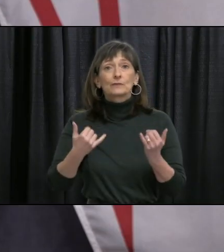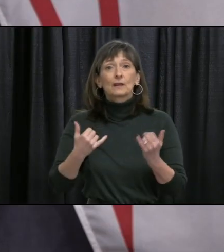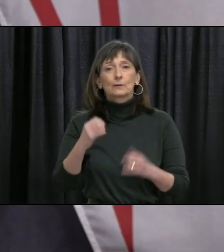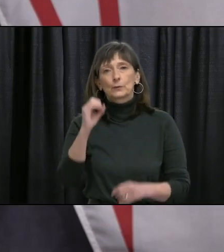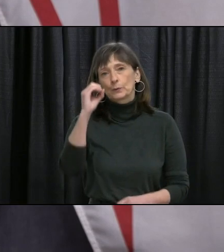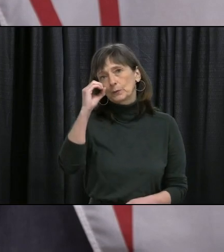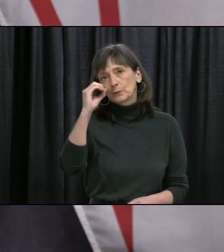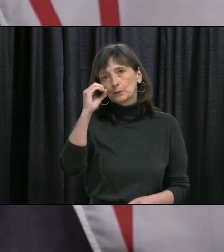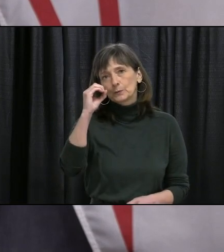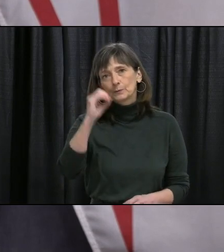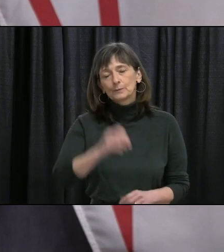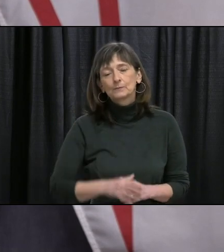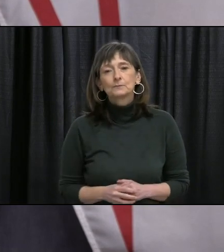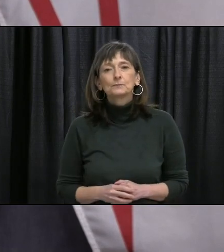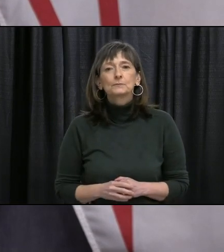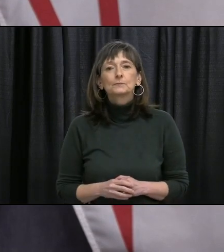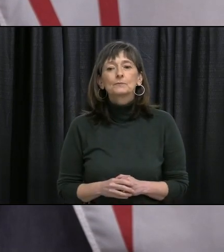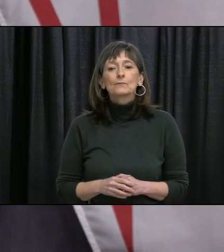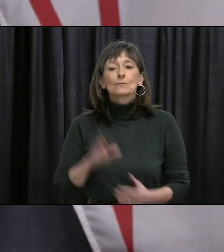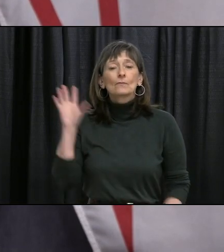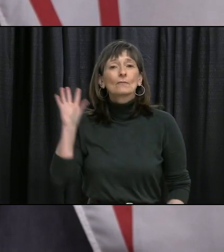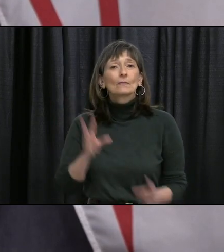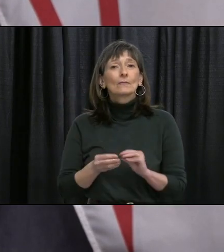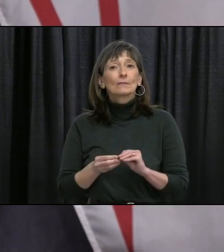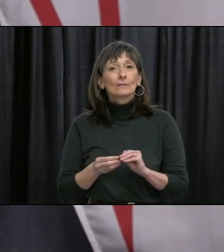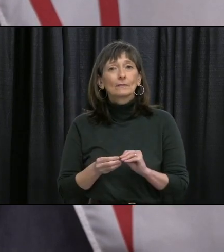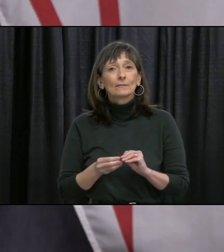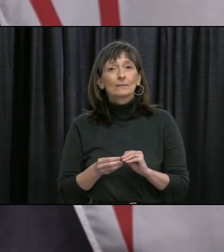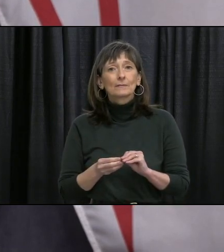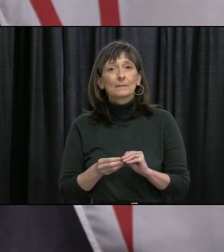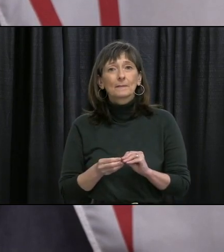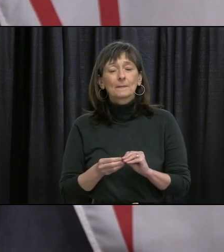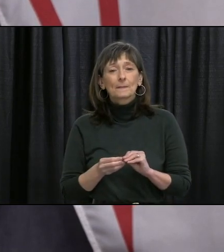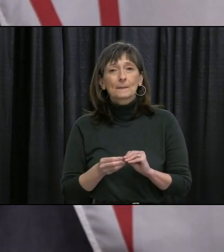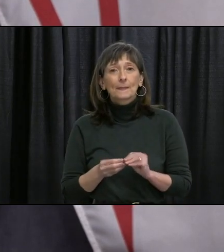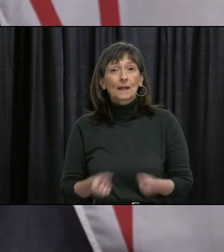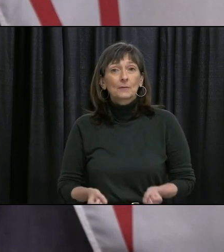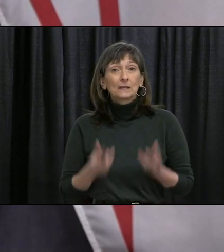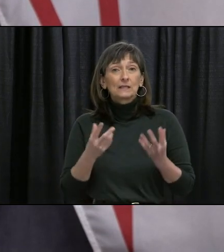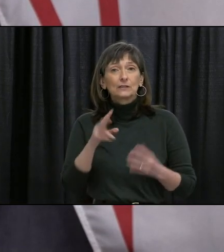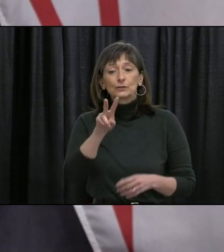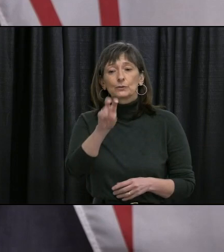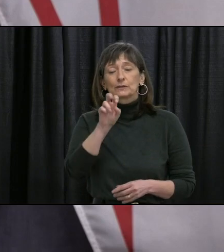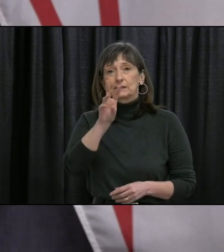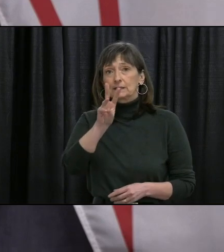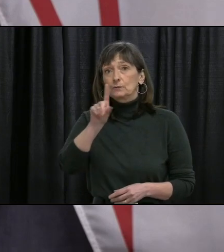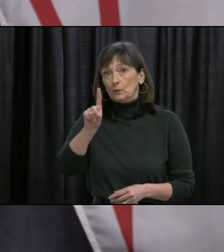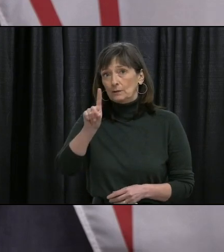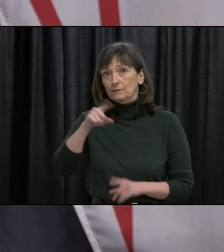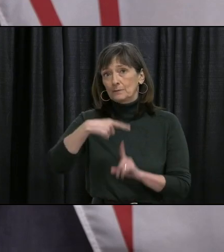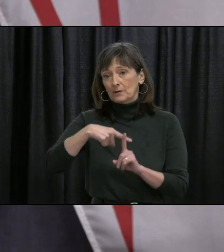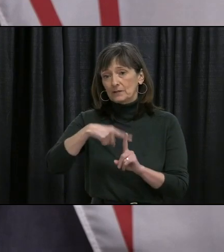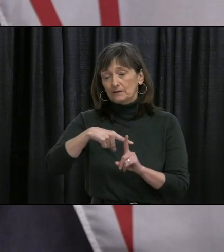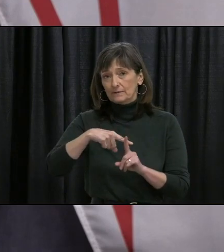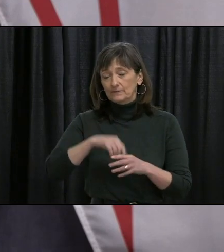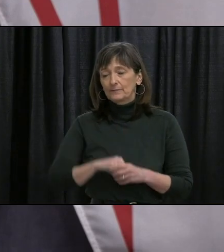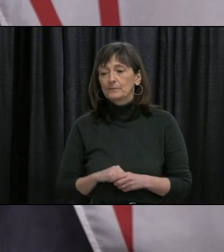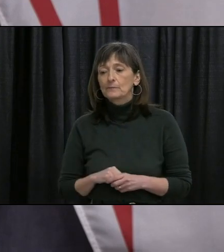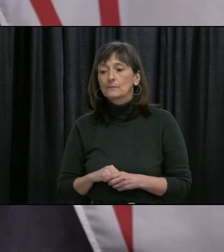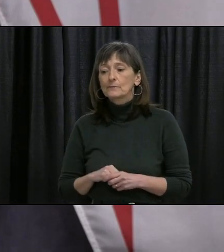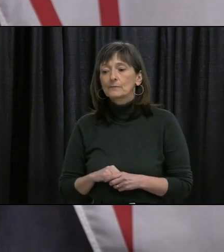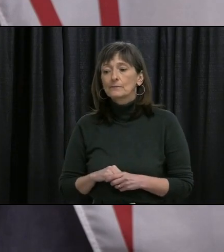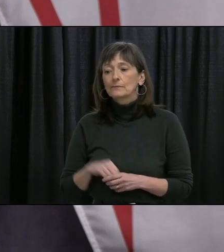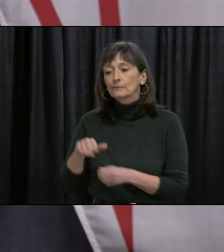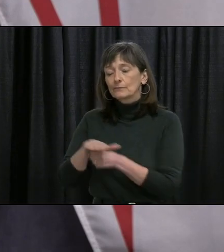cases in the province. The total number of cases in our province remains at 261. By region, we